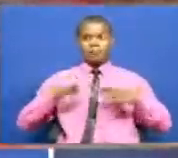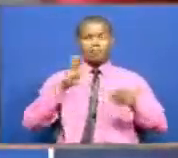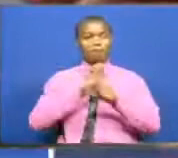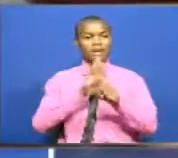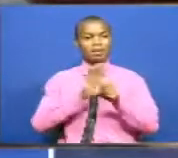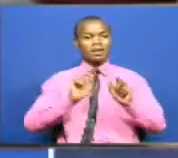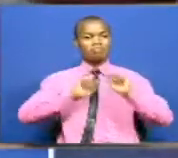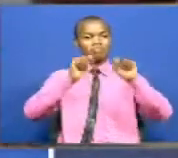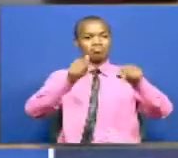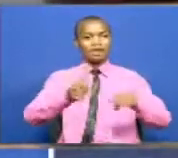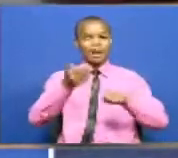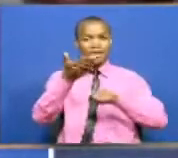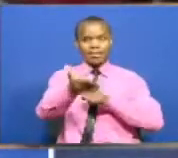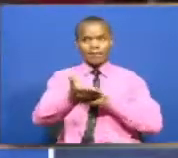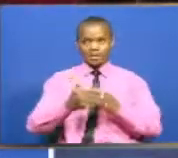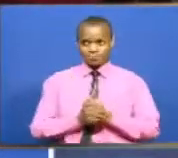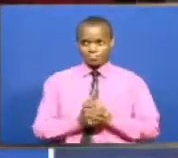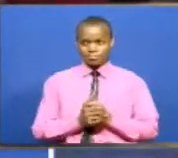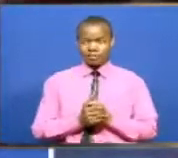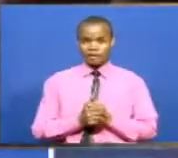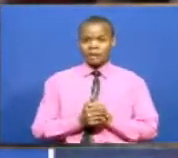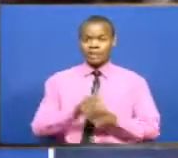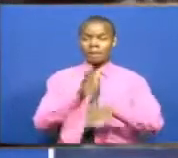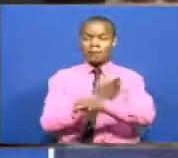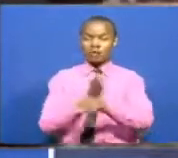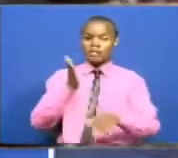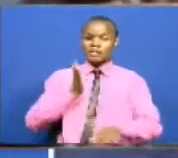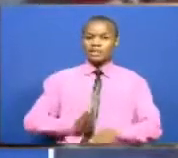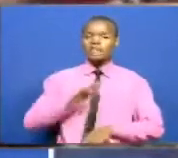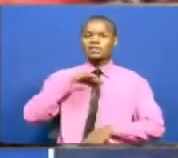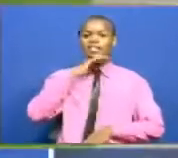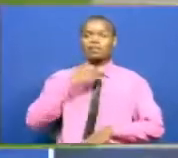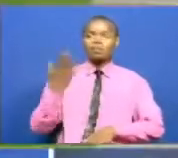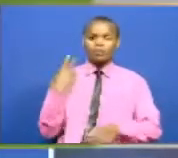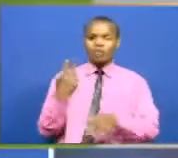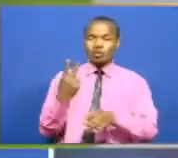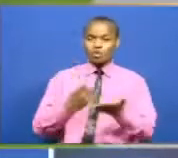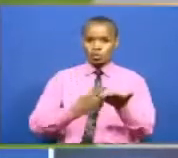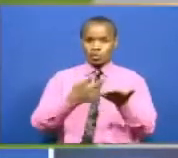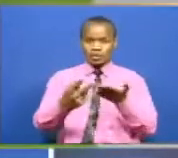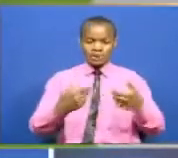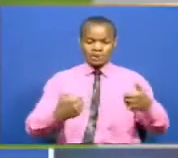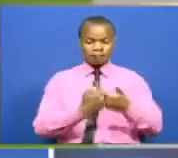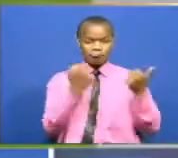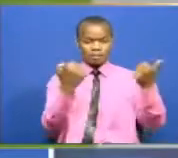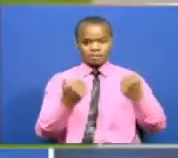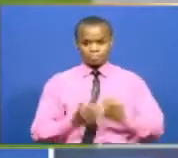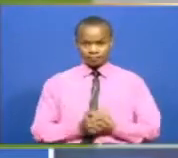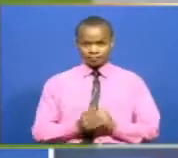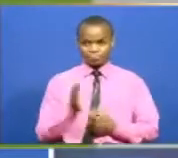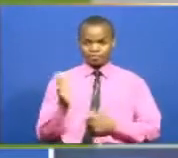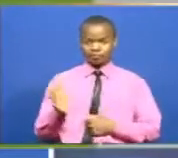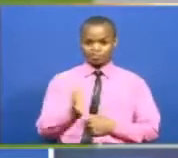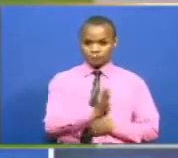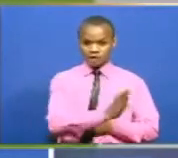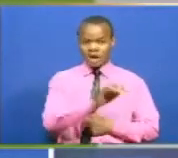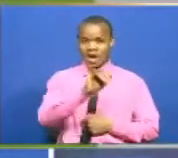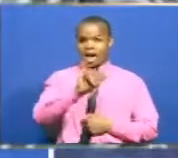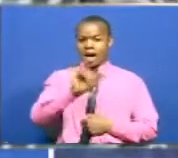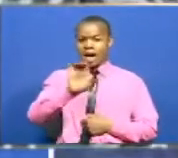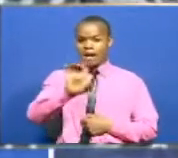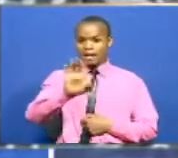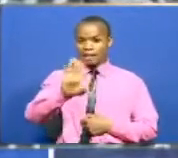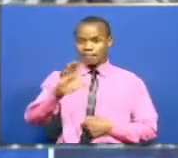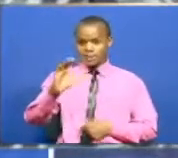fans. The artist lost his life 2 weeks ago in a road accident. And the Independent Electoral and Boundaries Commission,